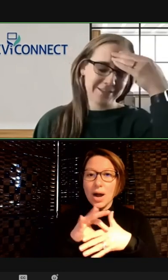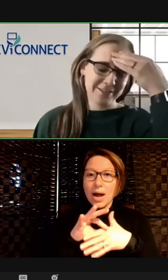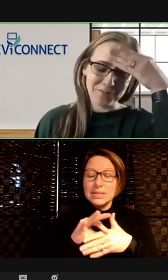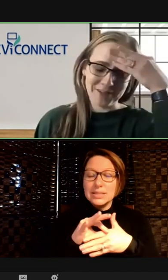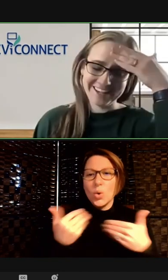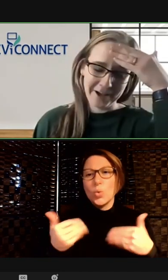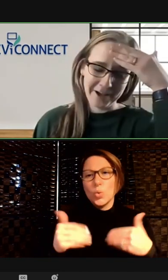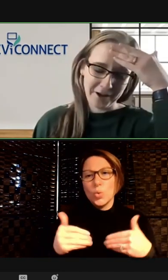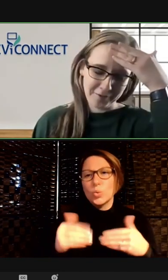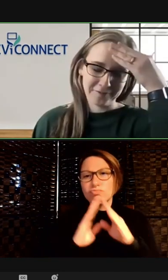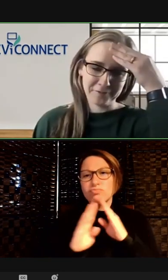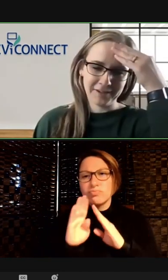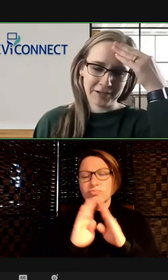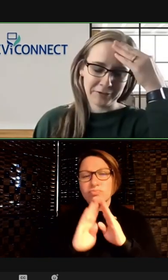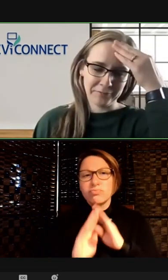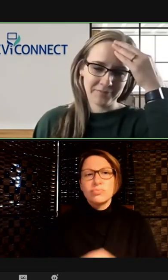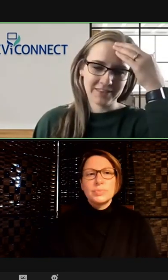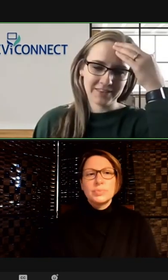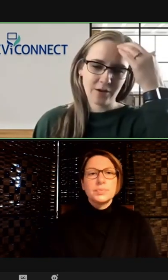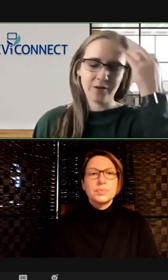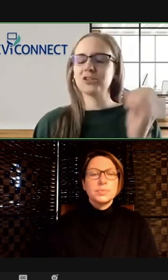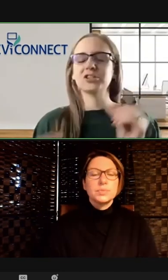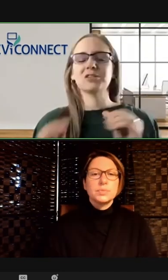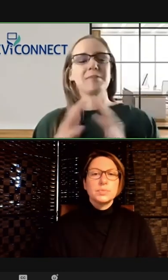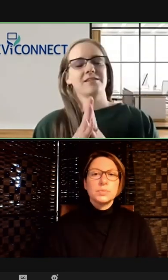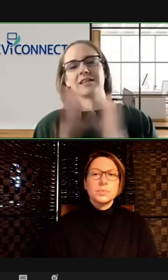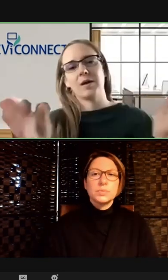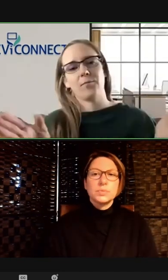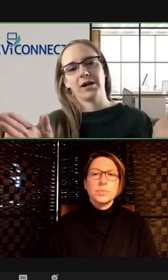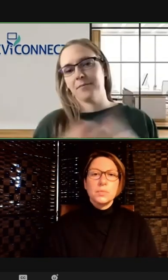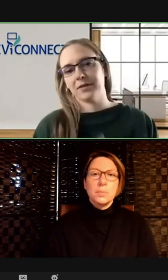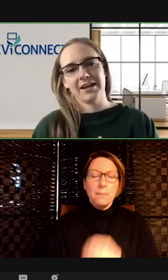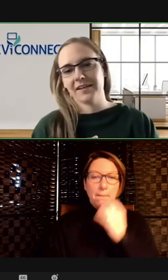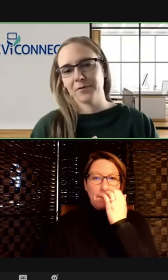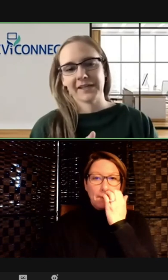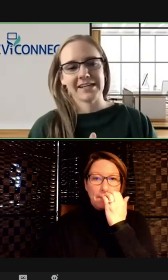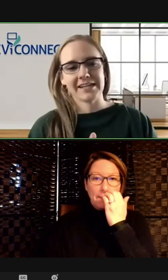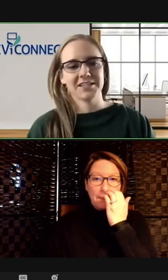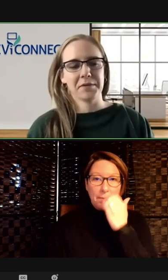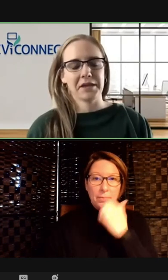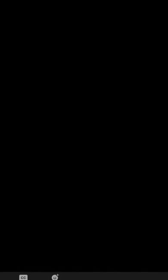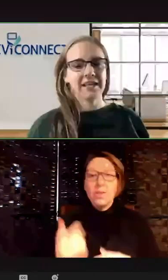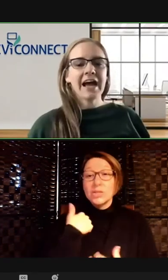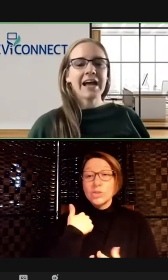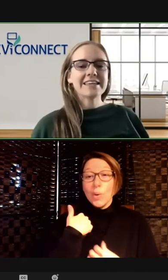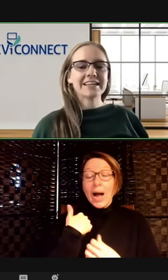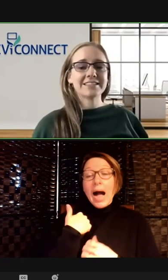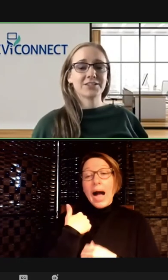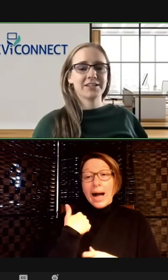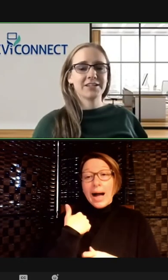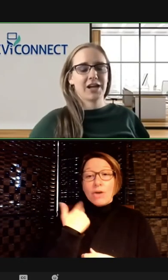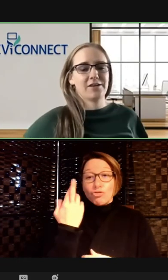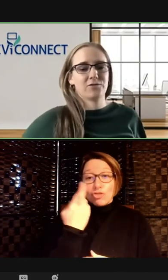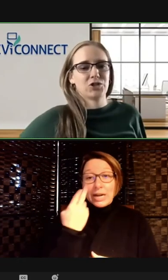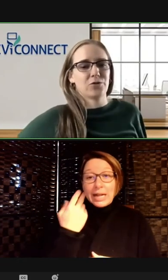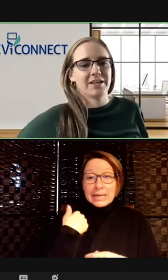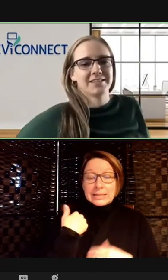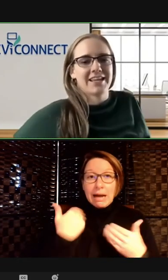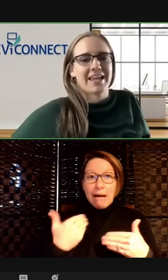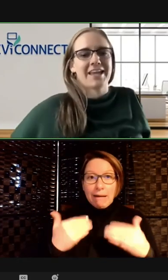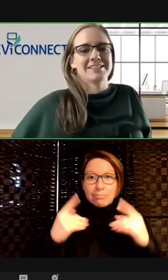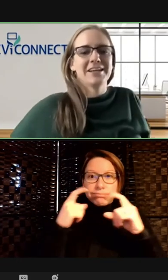this moment of just making things way more complicated than it really needed to be. But I think it's good to kind